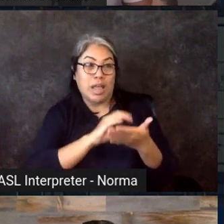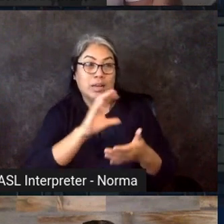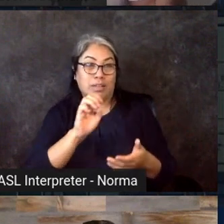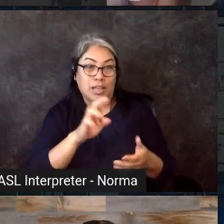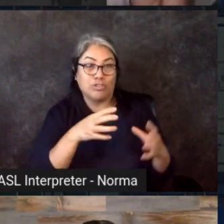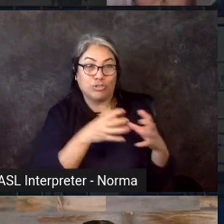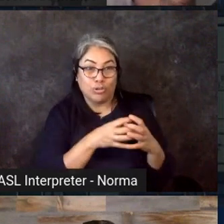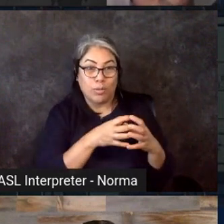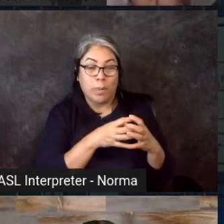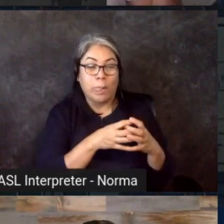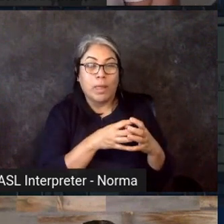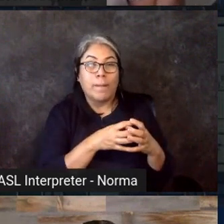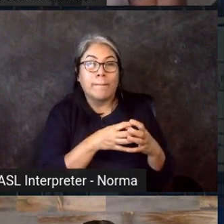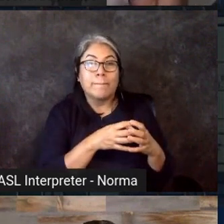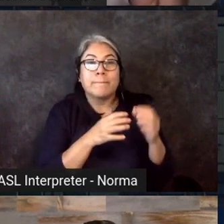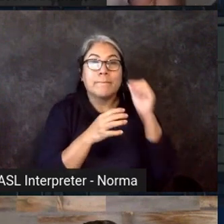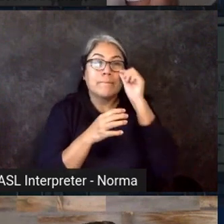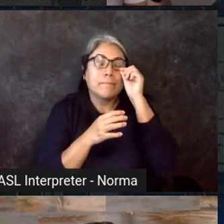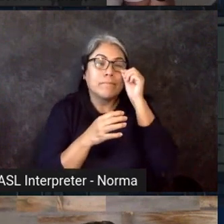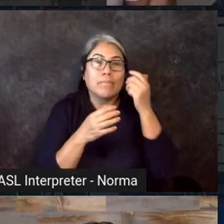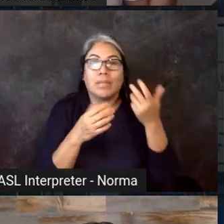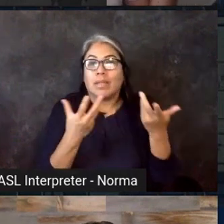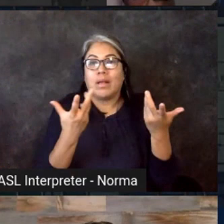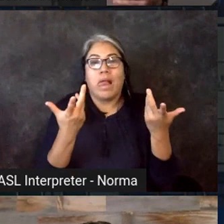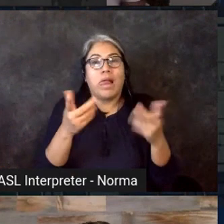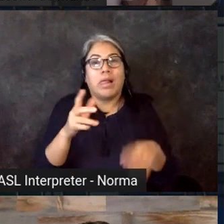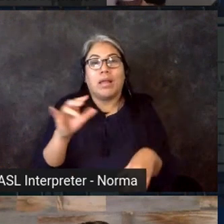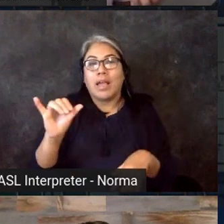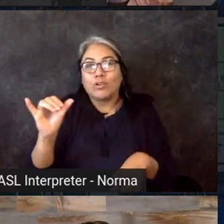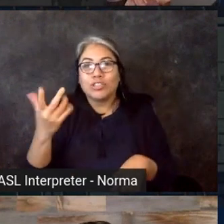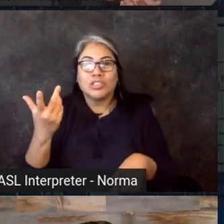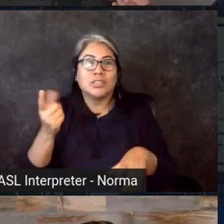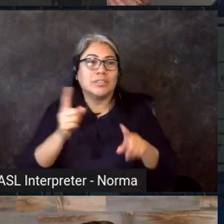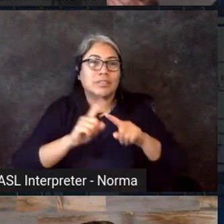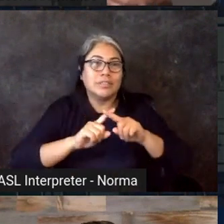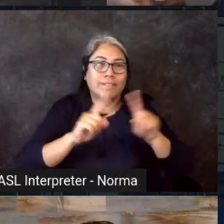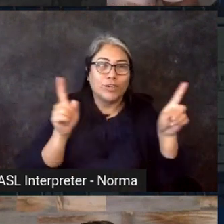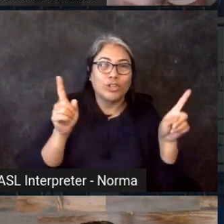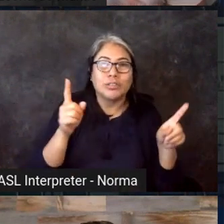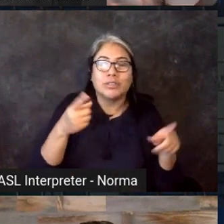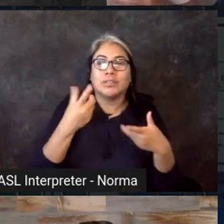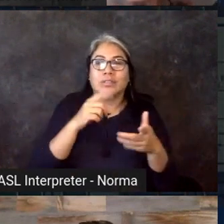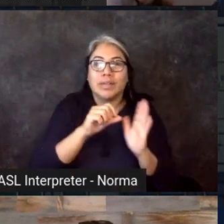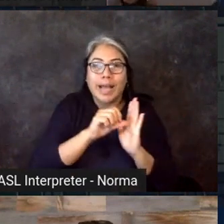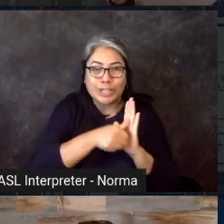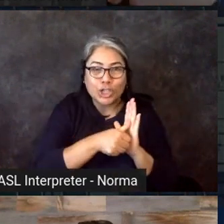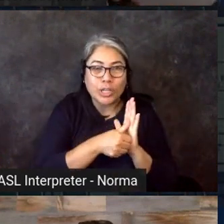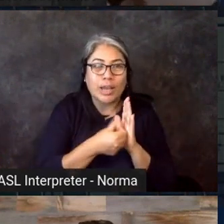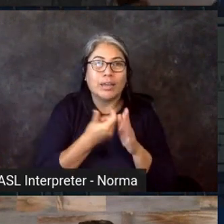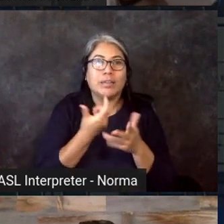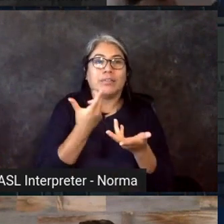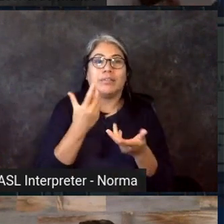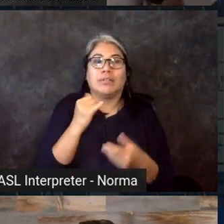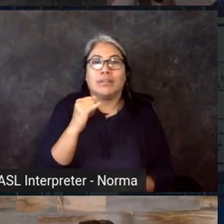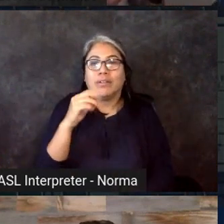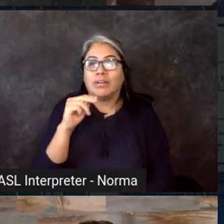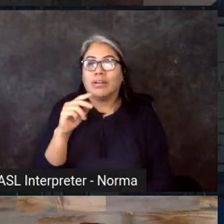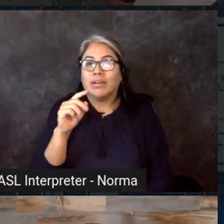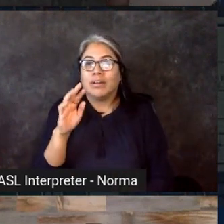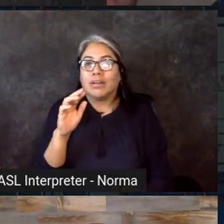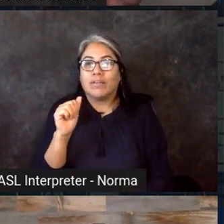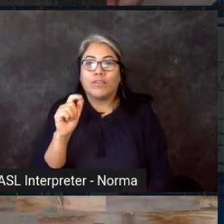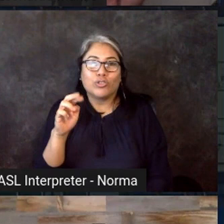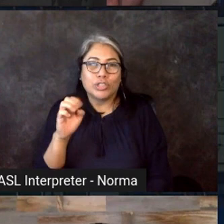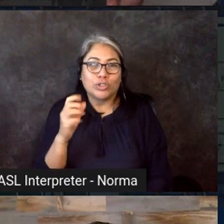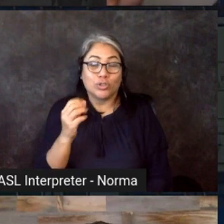on top of heterogeneous, diverse underlying infrastructure, right? So it makes cluster something